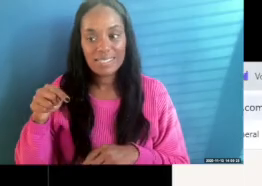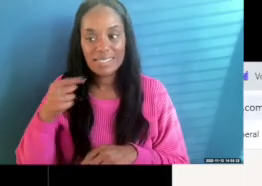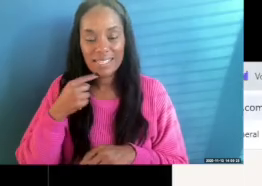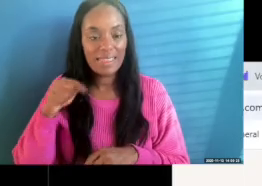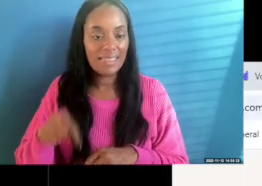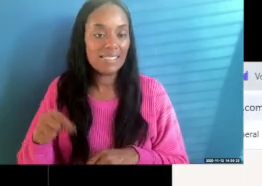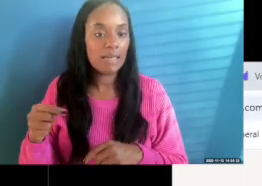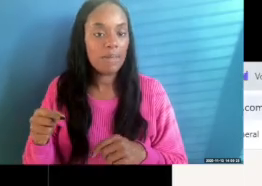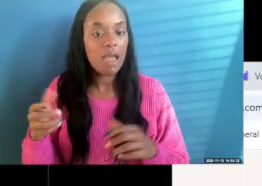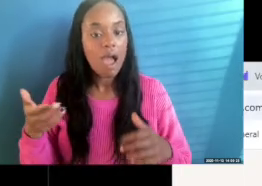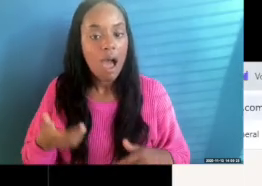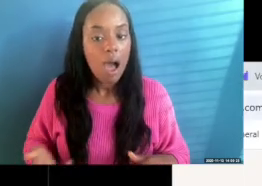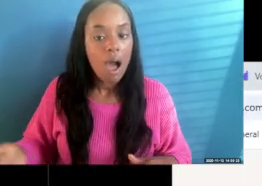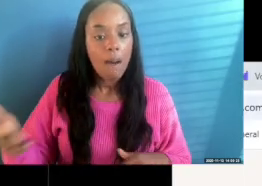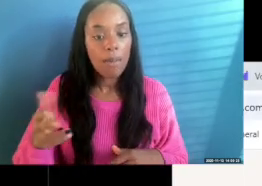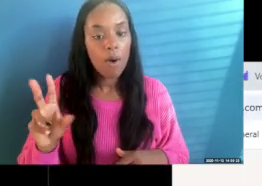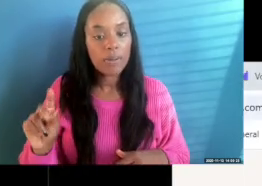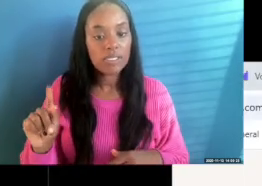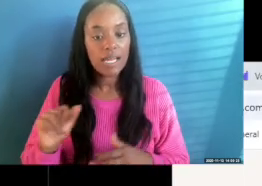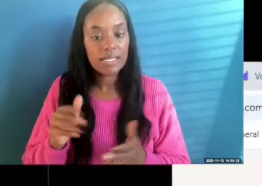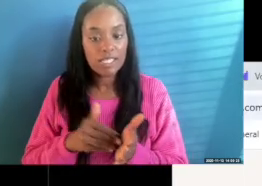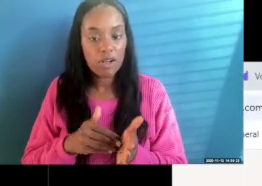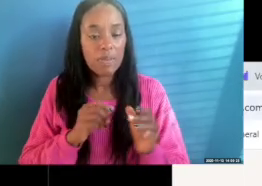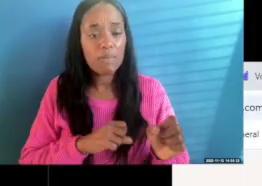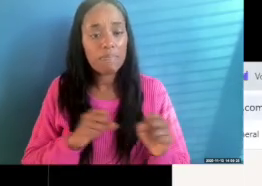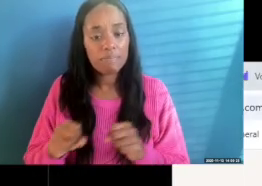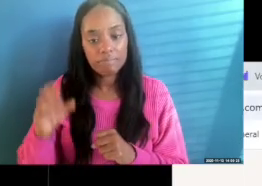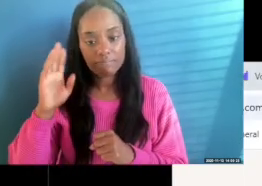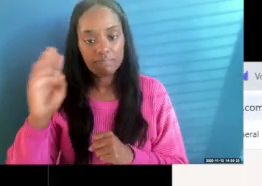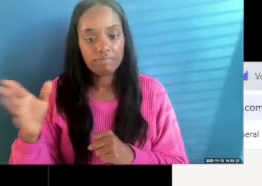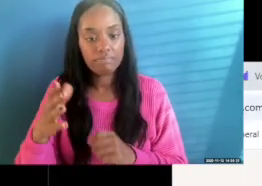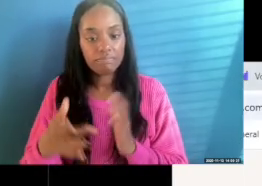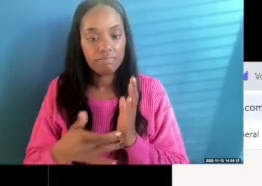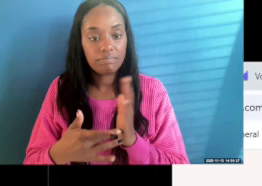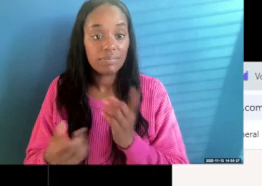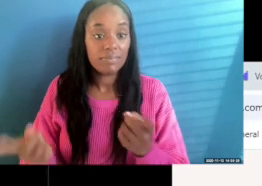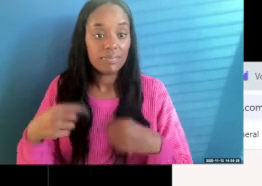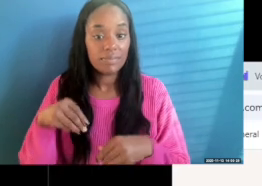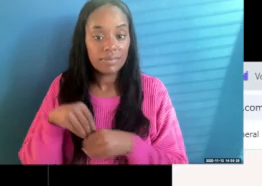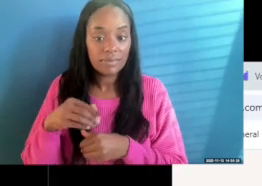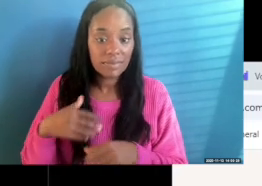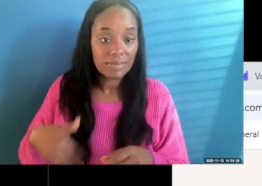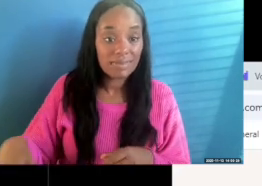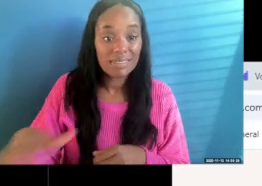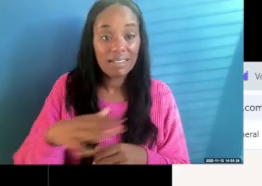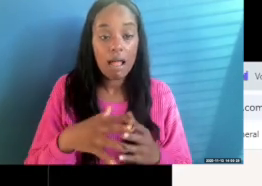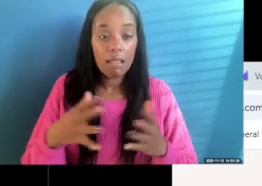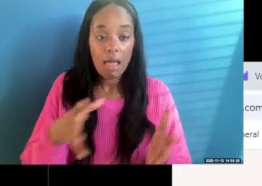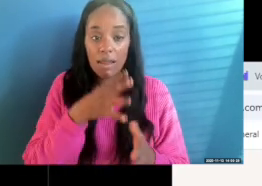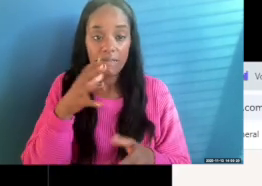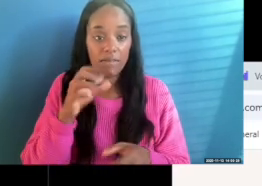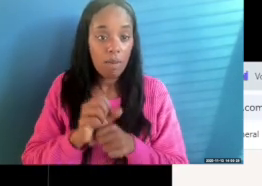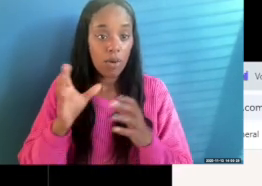weather station, what's that, Starlink, Wi-Fi. So a friend of mine calls it, hey, this could be a little